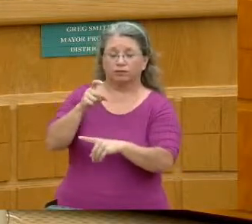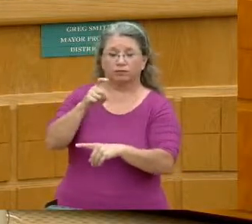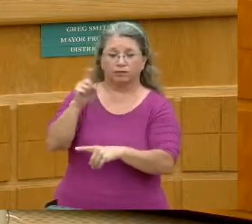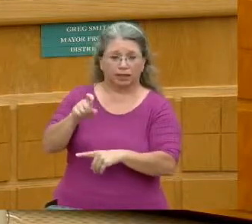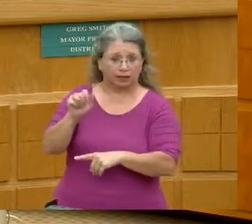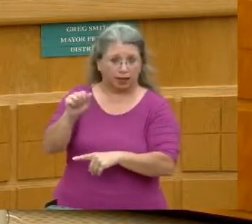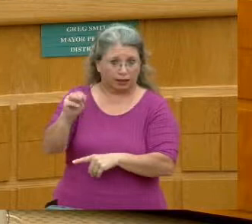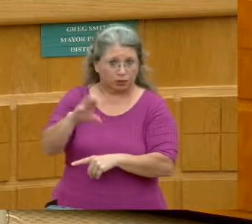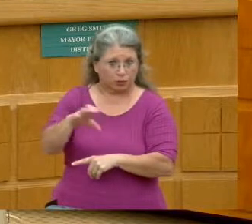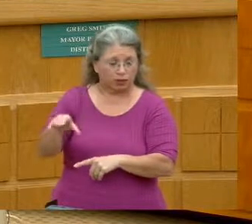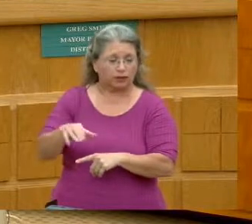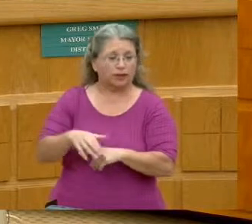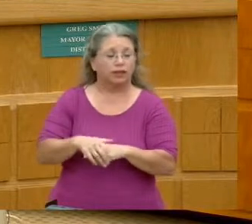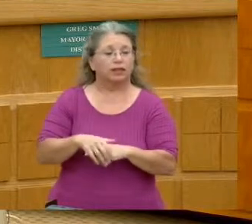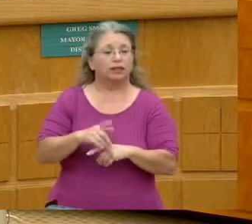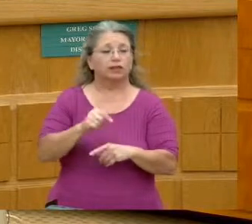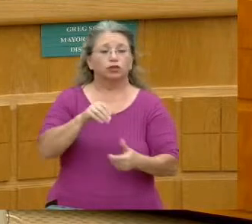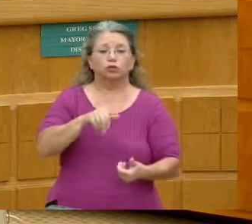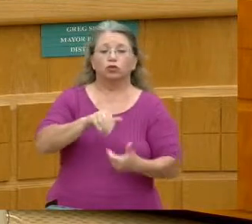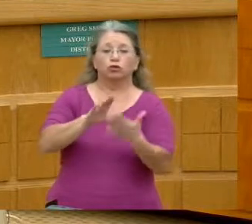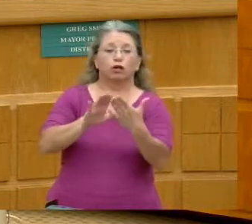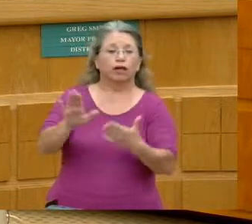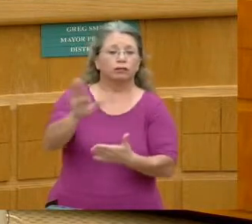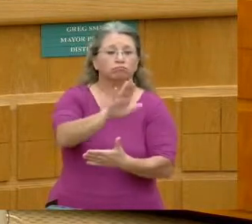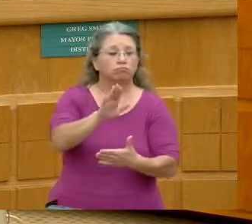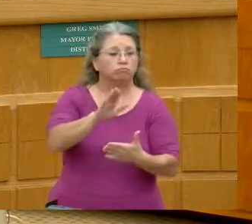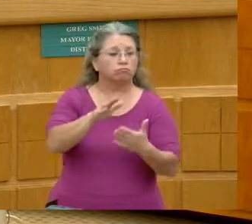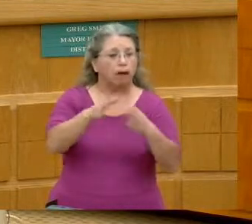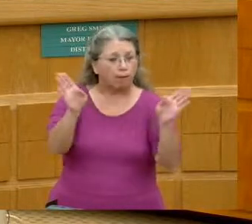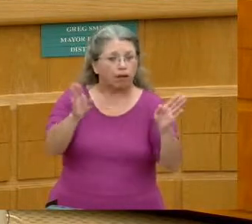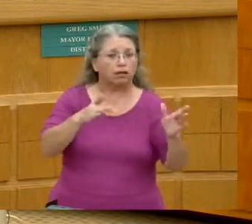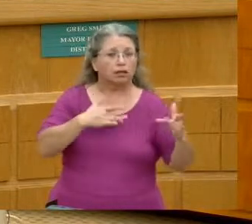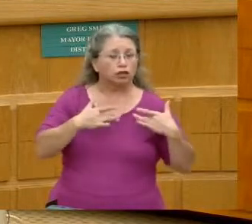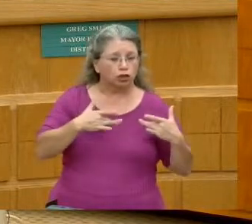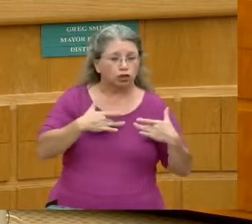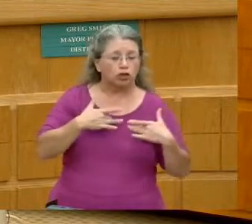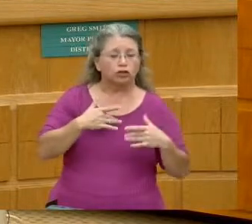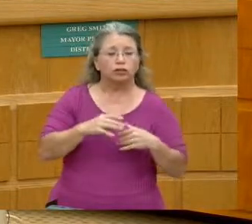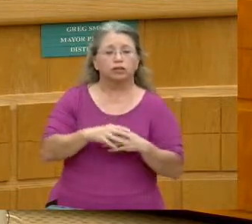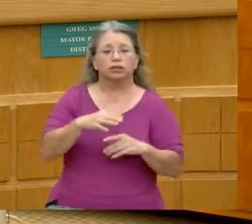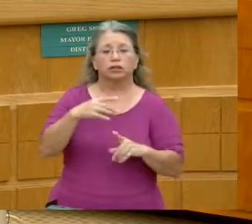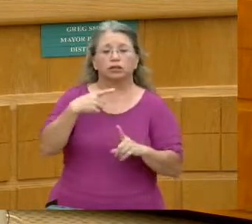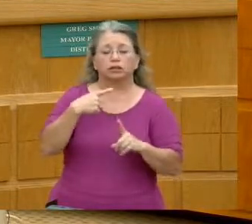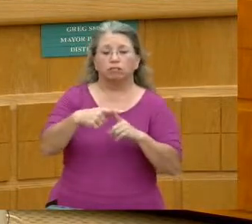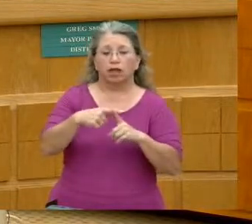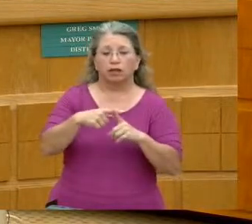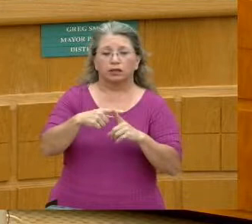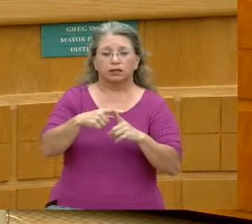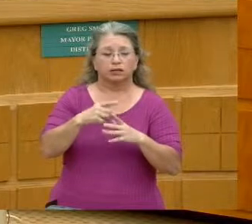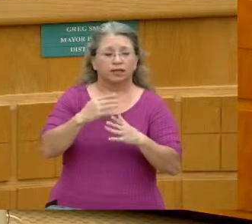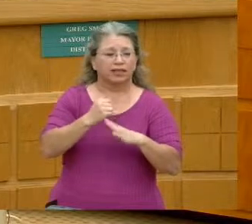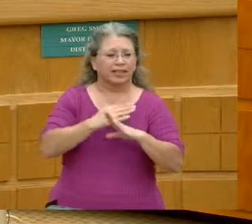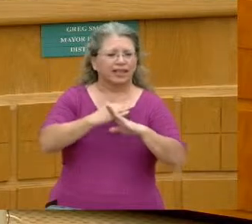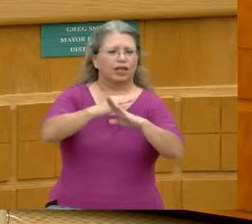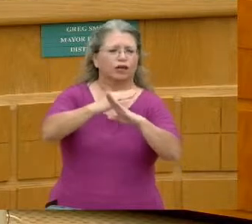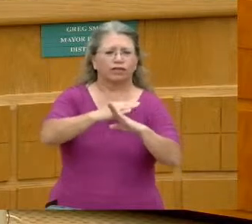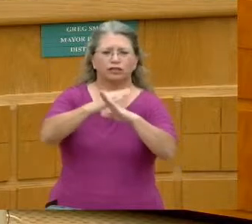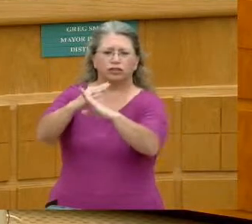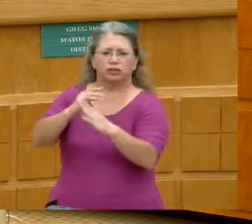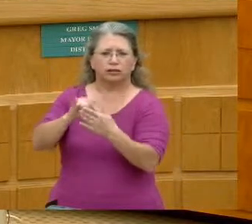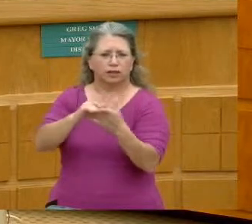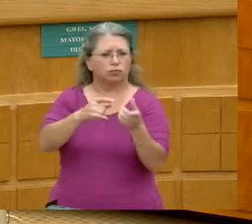purpose is to address public concerns about COVID-19 and the interventions that are being taken to address the COVID-19